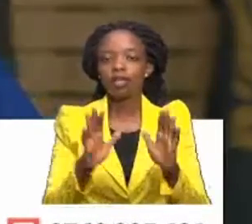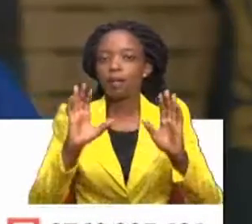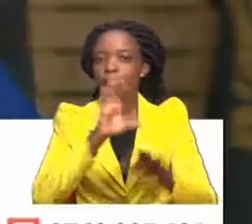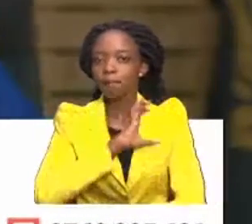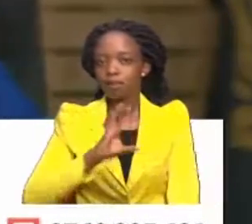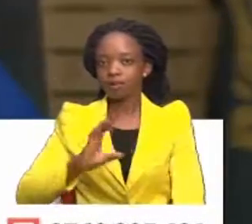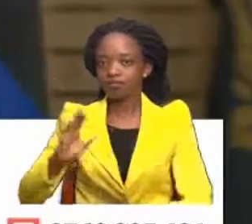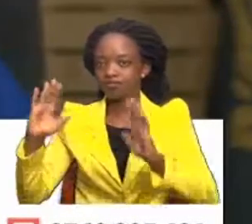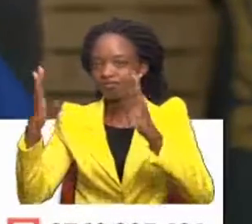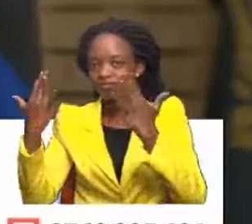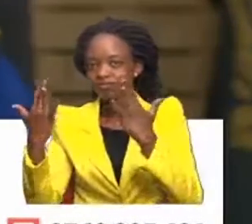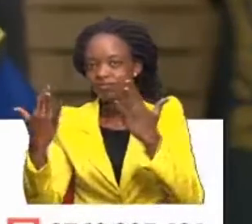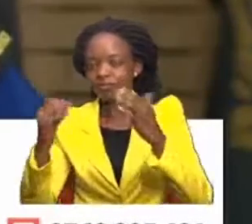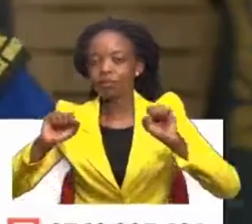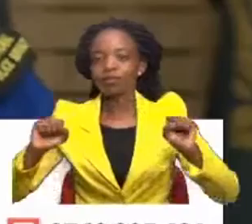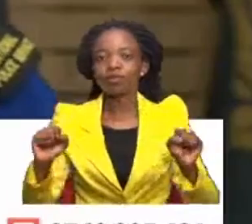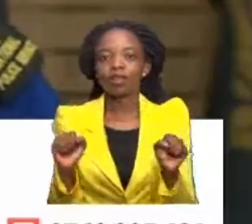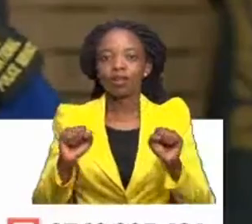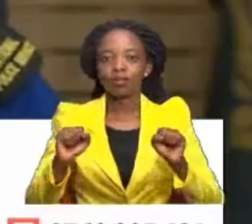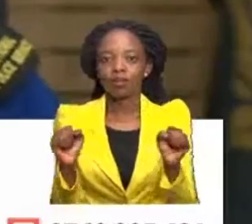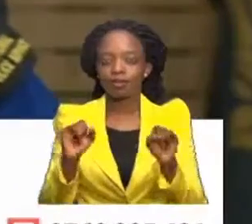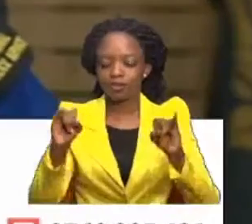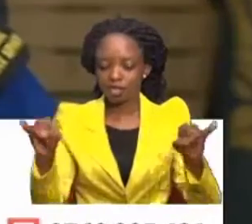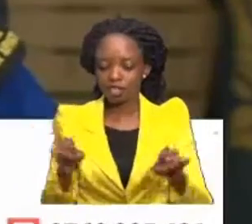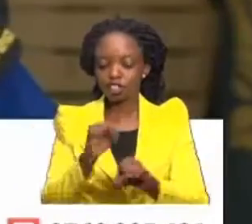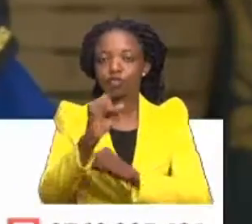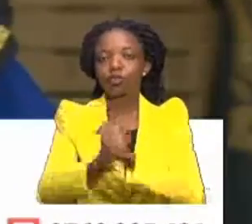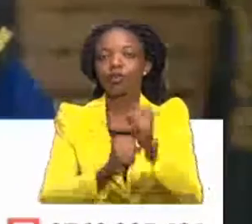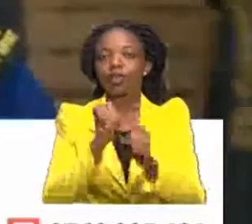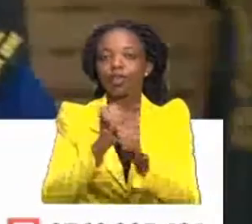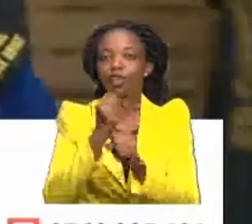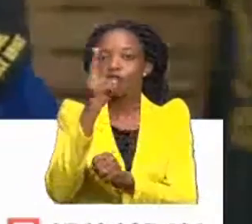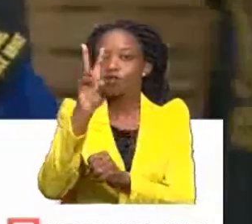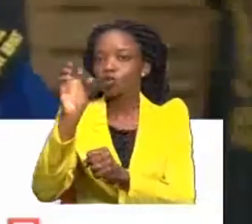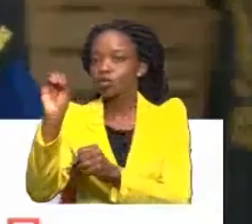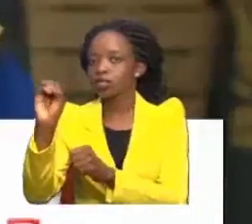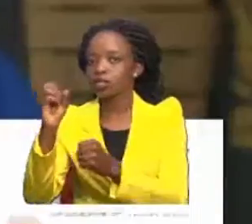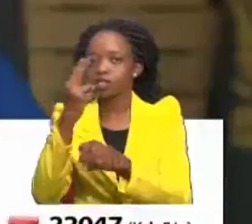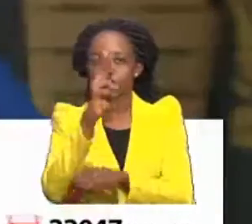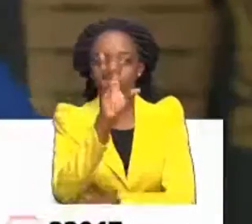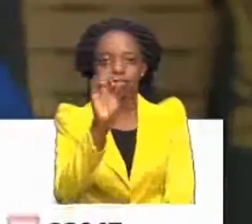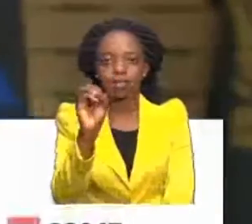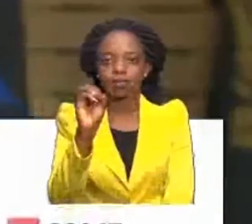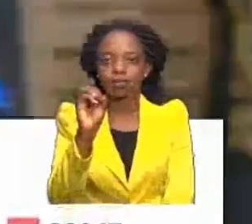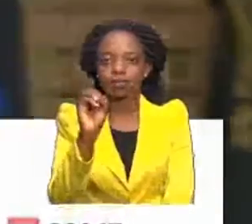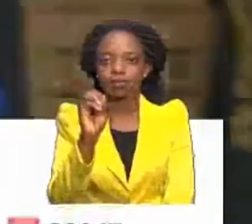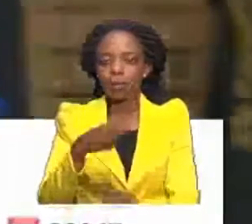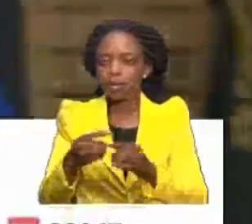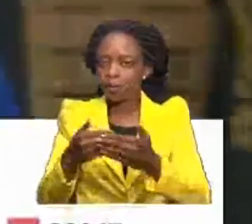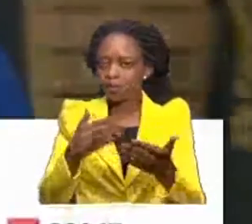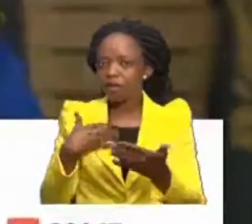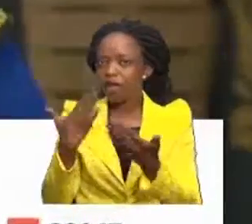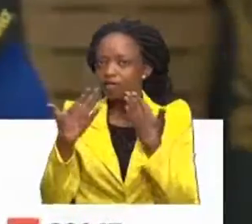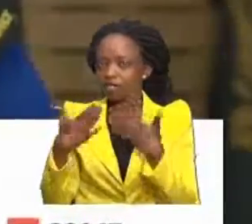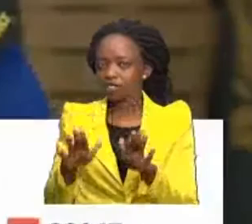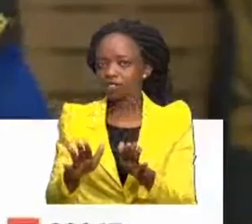Christmas and a Happy New Year of 2020. But before I end,